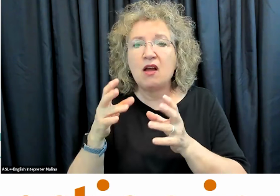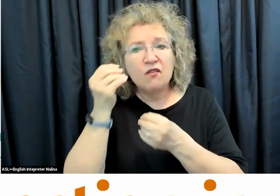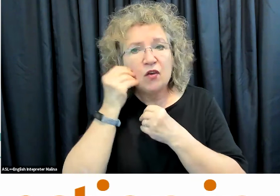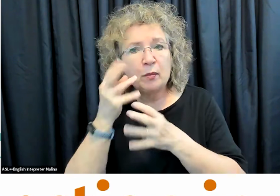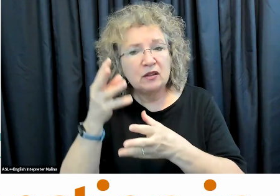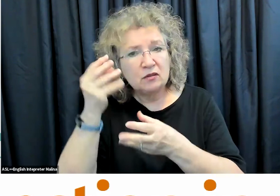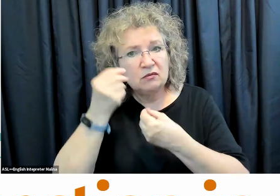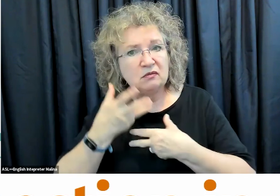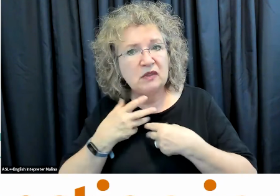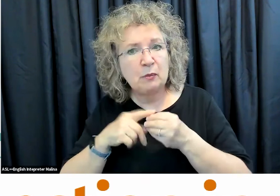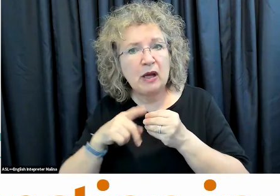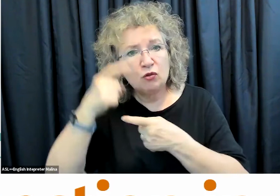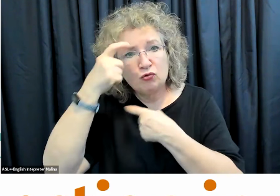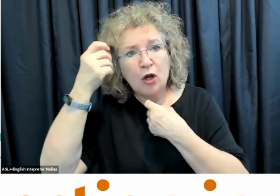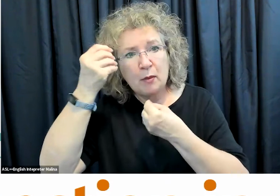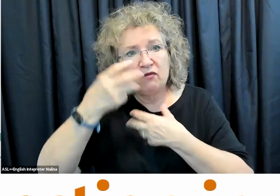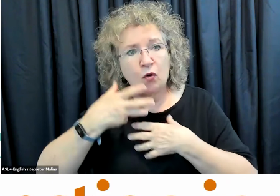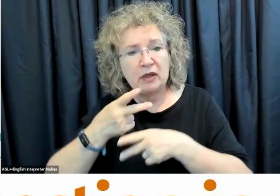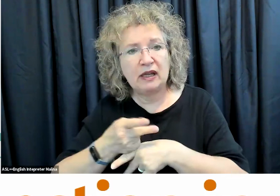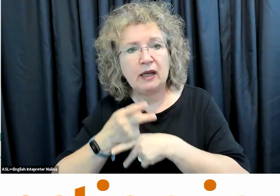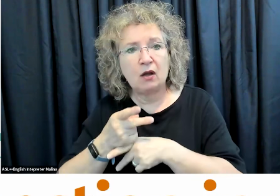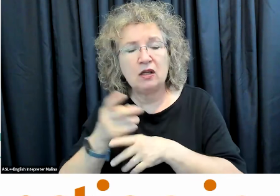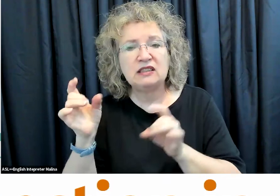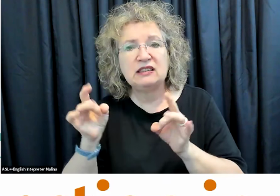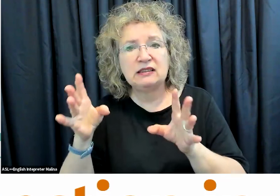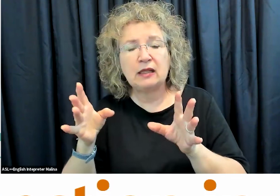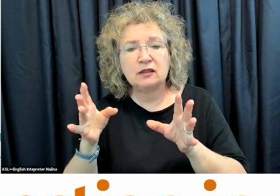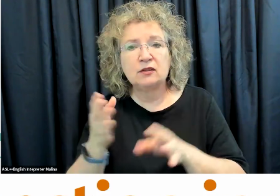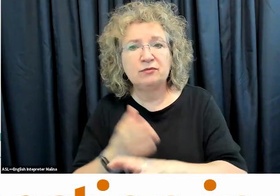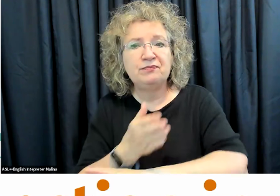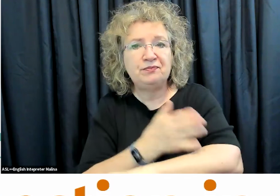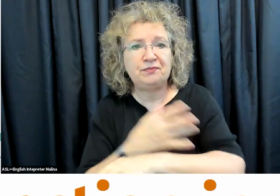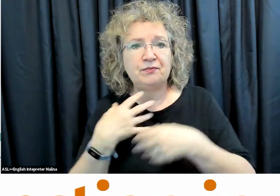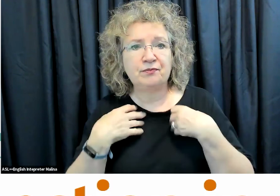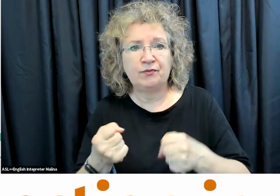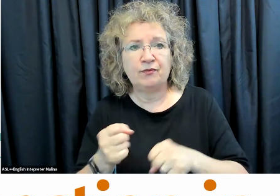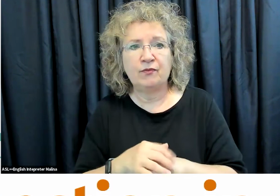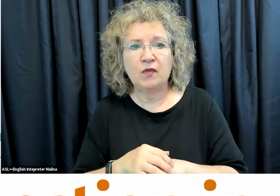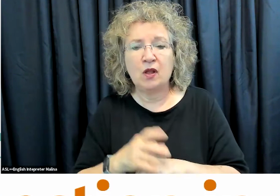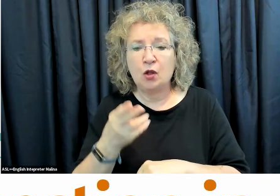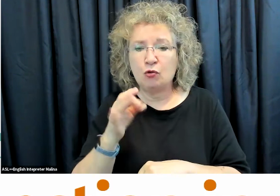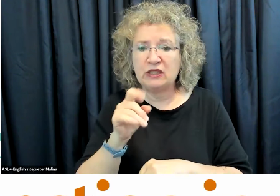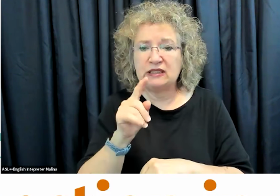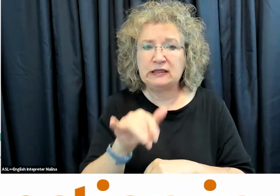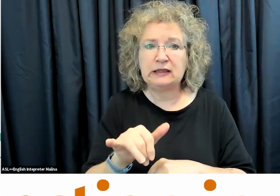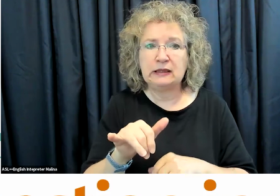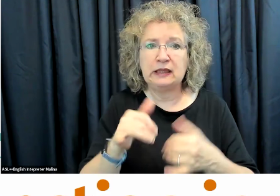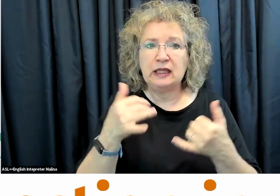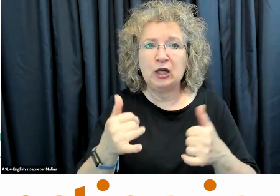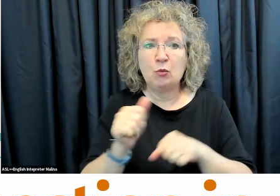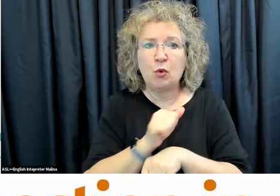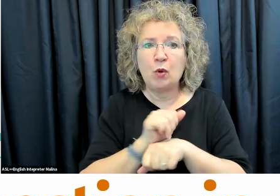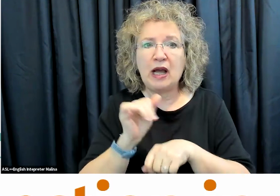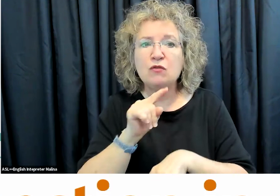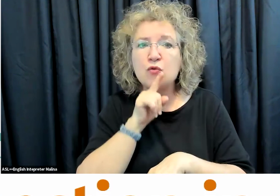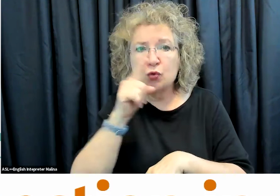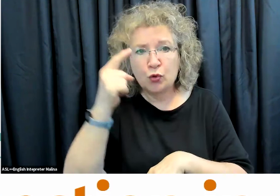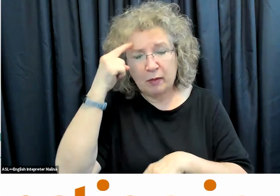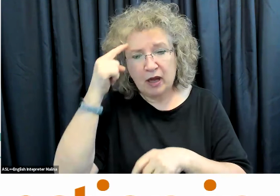currently employed at Trauma Informed Oregon, where they offer training and consultation in evaluating and